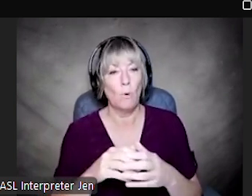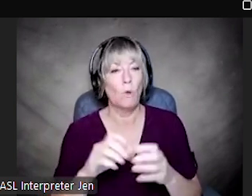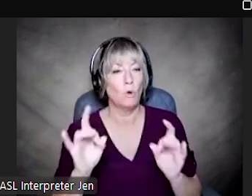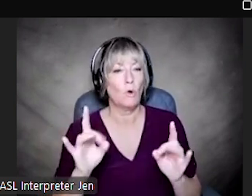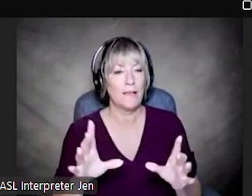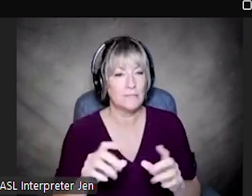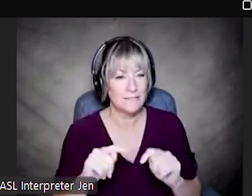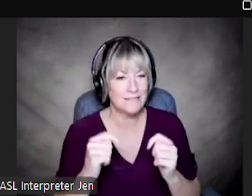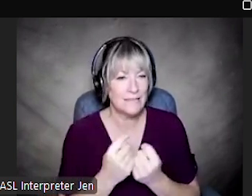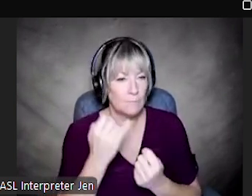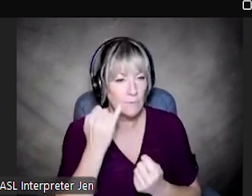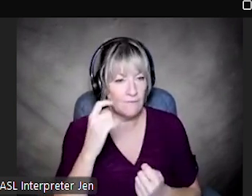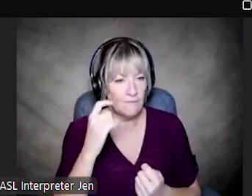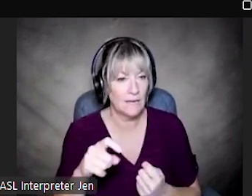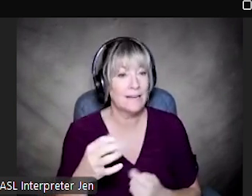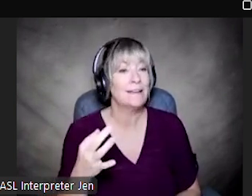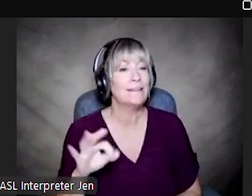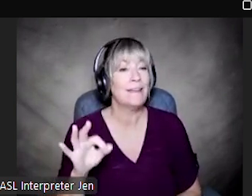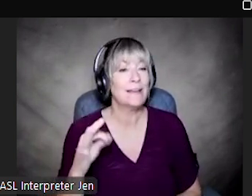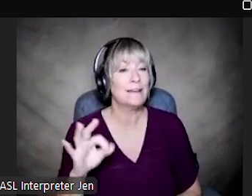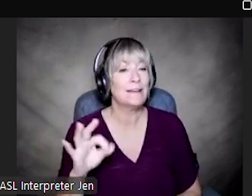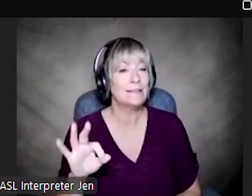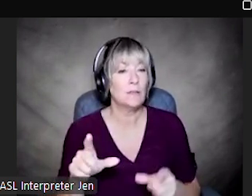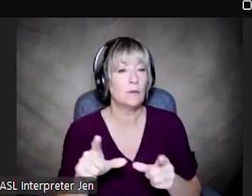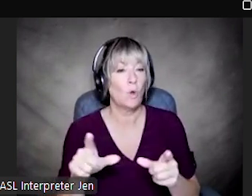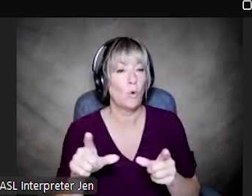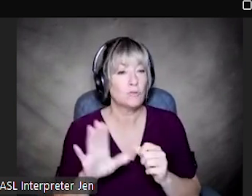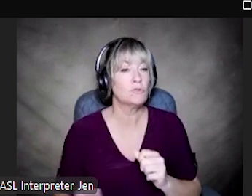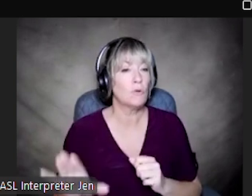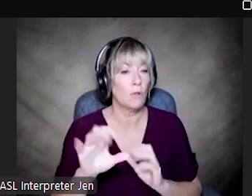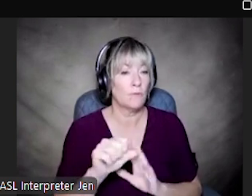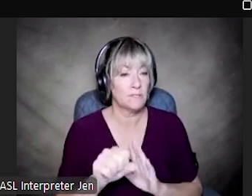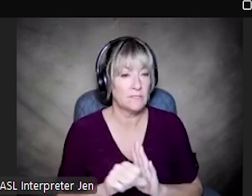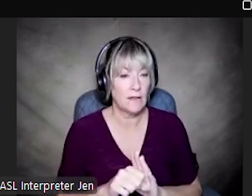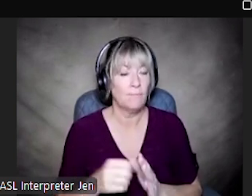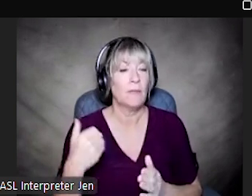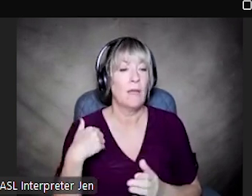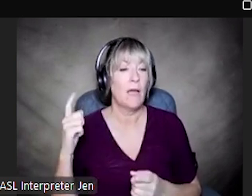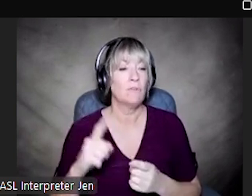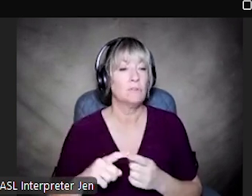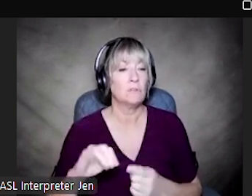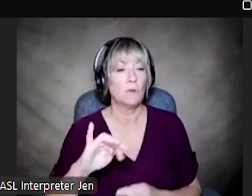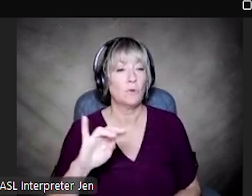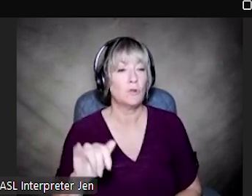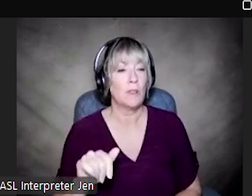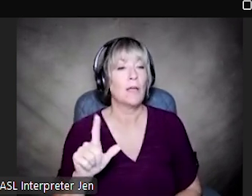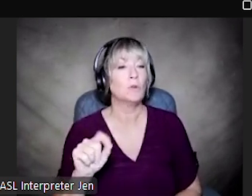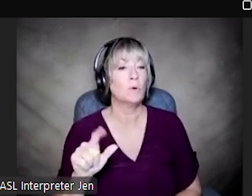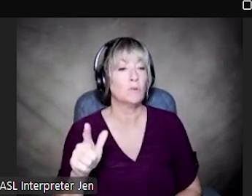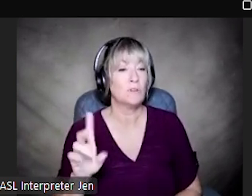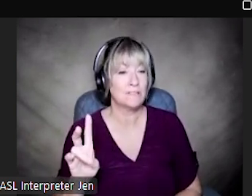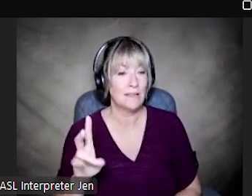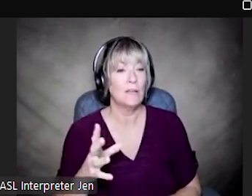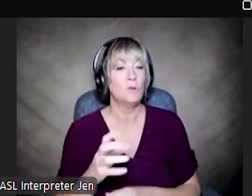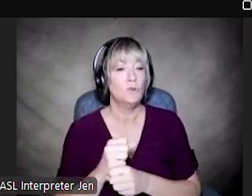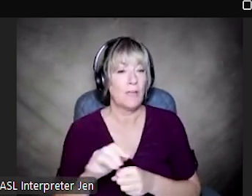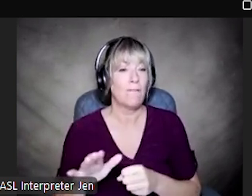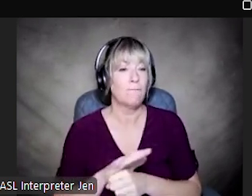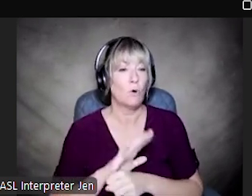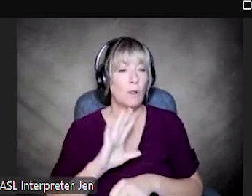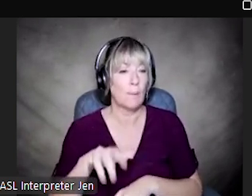in 19 pilot sites around the state. We have until July 2027 to get to full